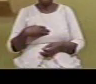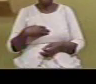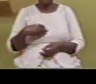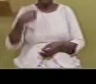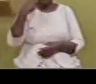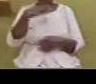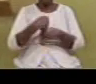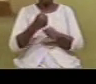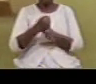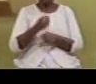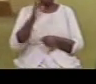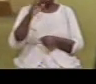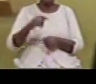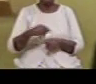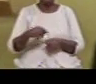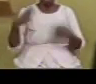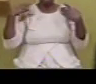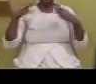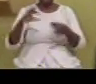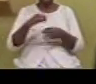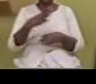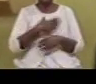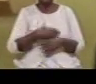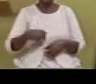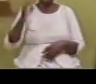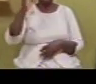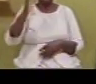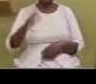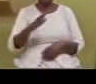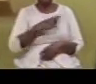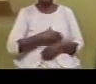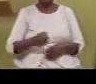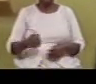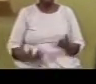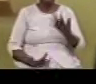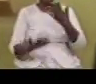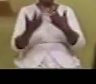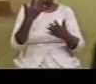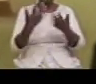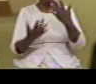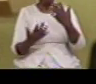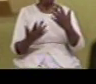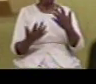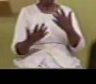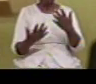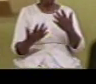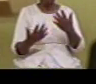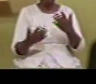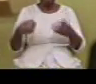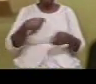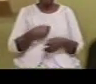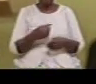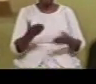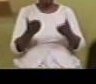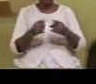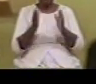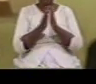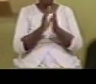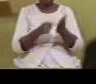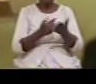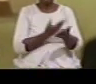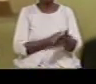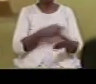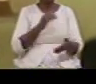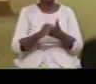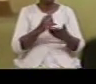maketh his angel spirits, his ministers, a flaming fire. I want to pray this morning that the Lord will make